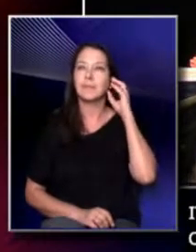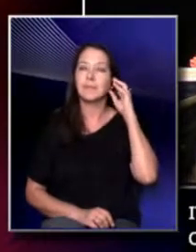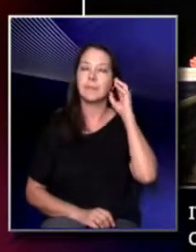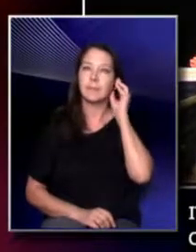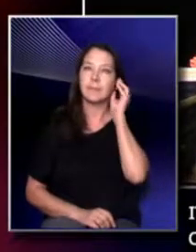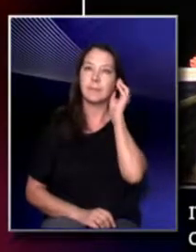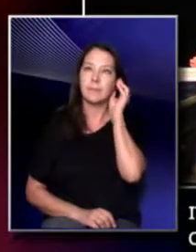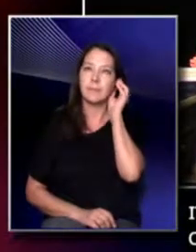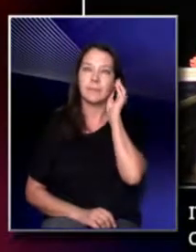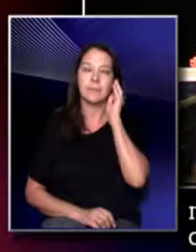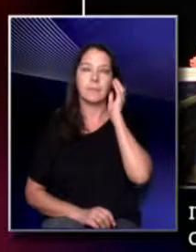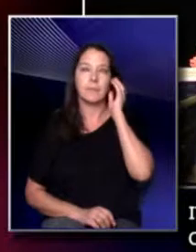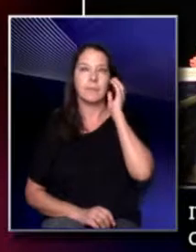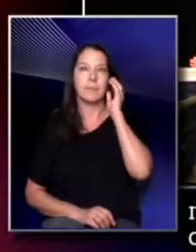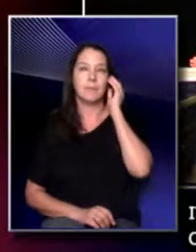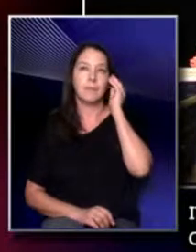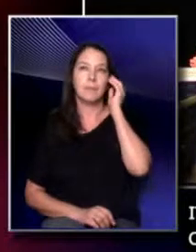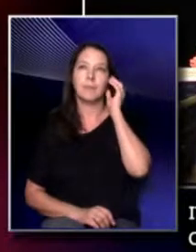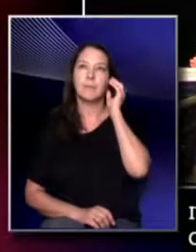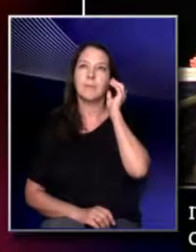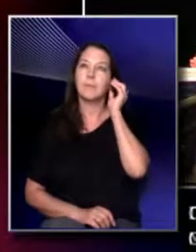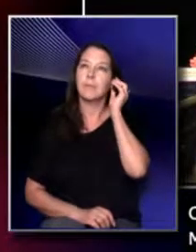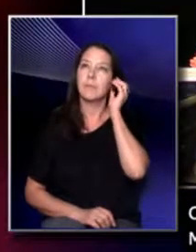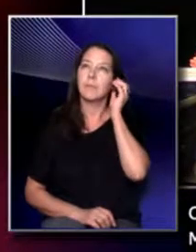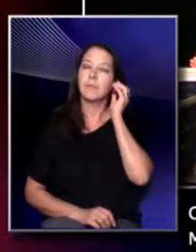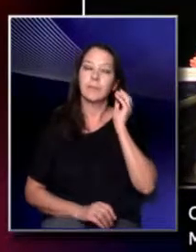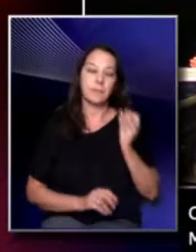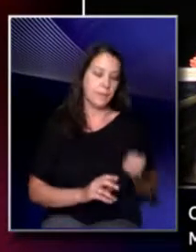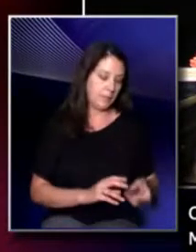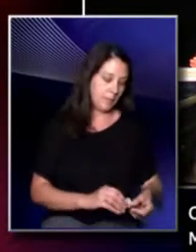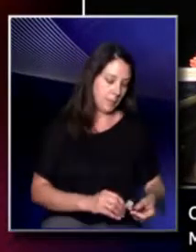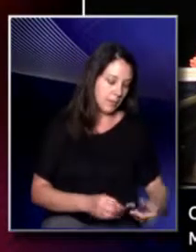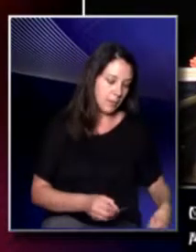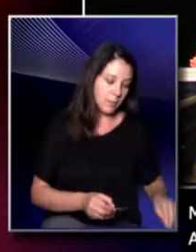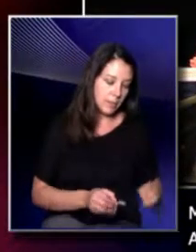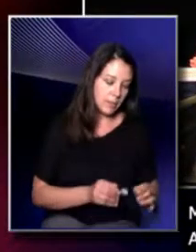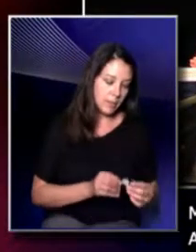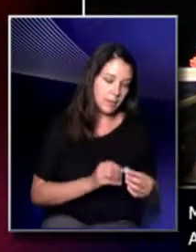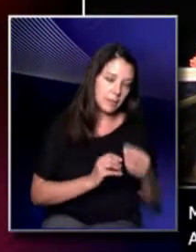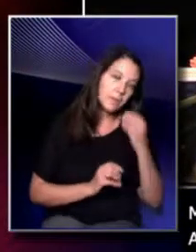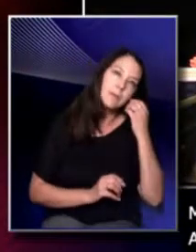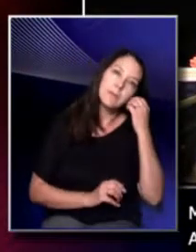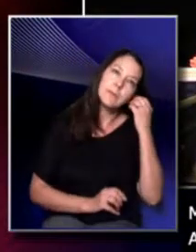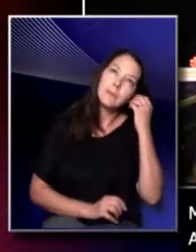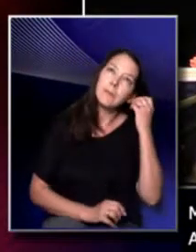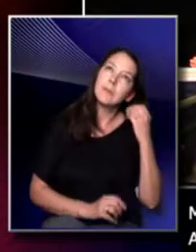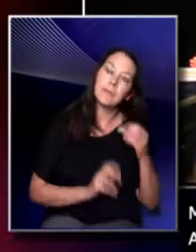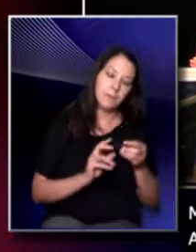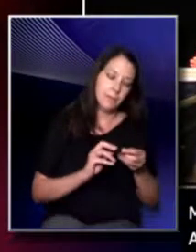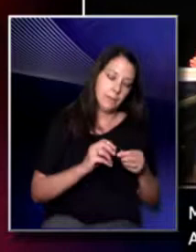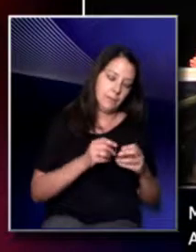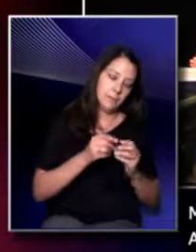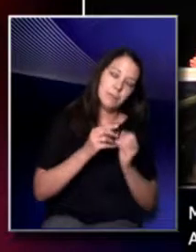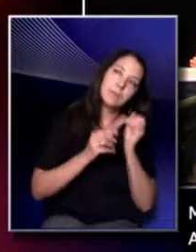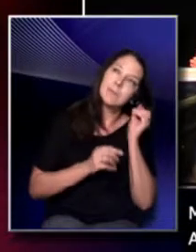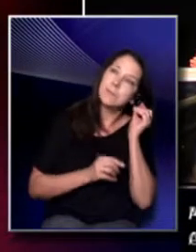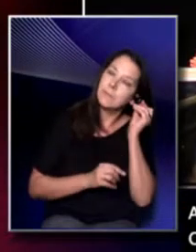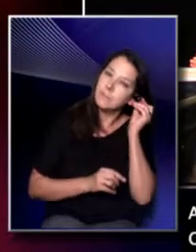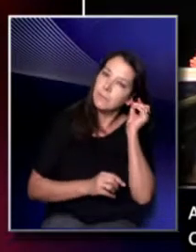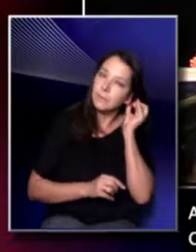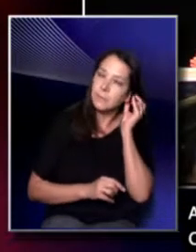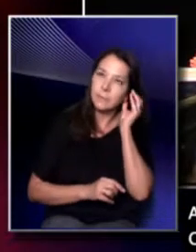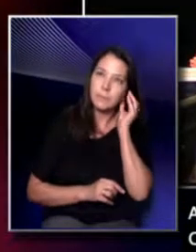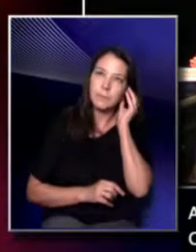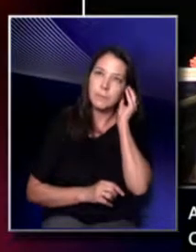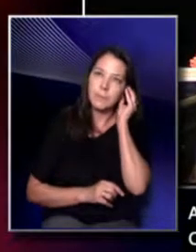particularly as it might pertain to the populations and the different regional centers, the schools, the residential